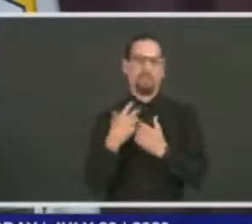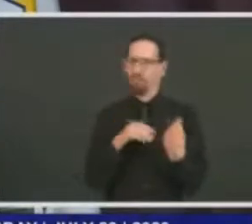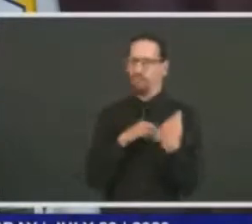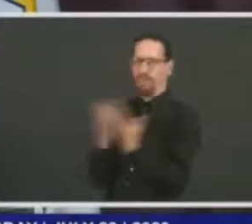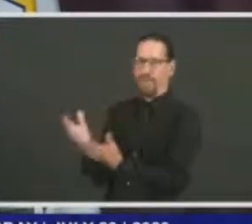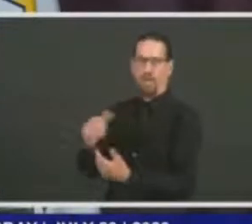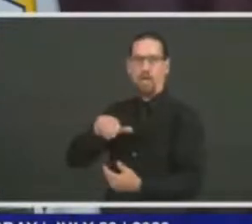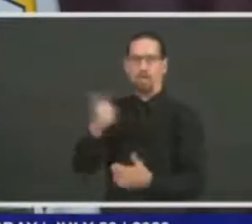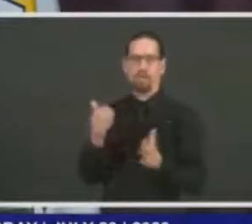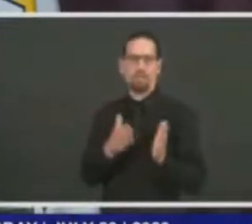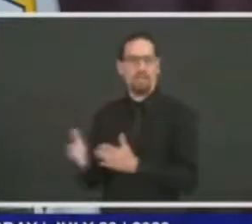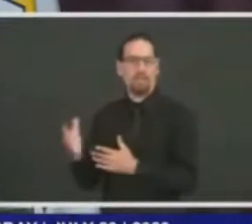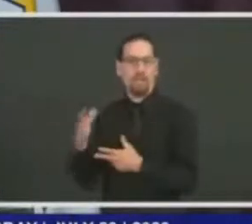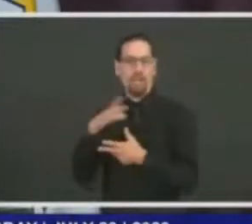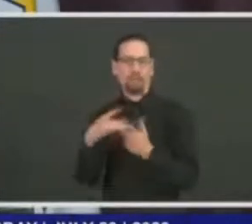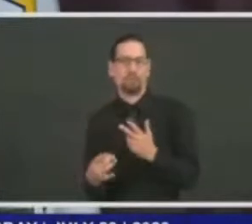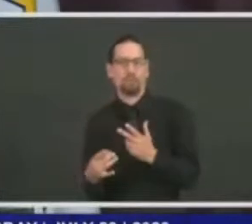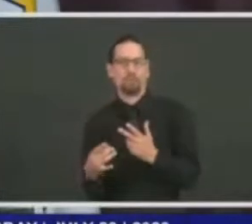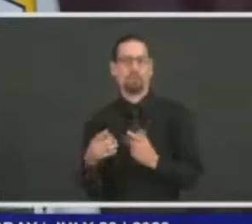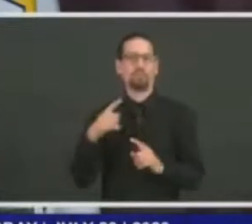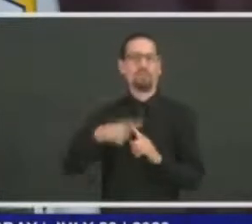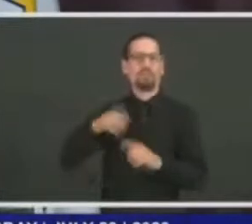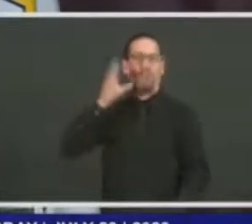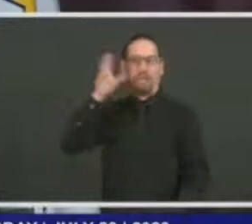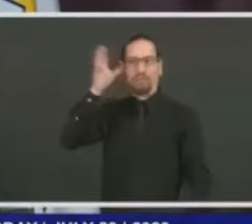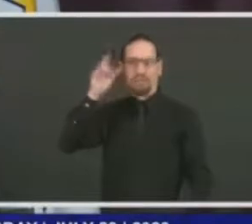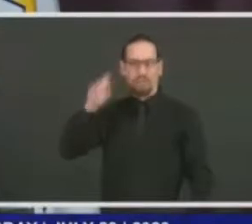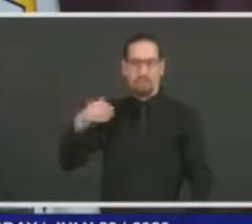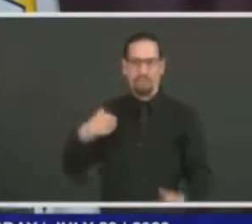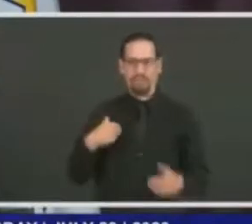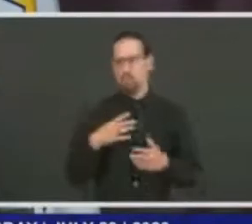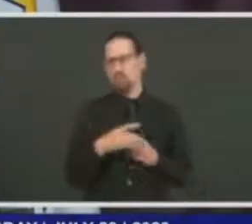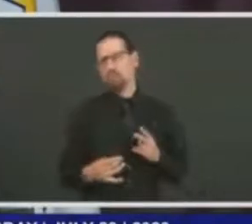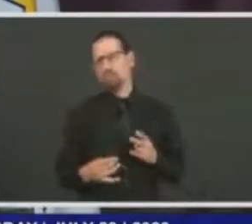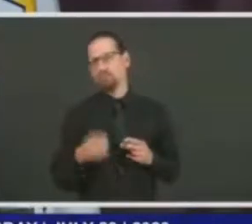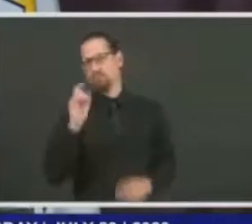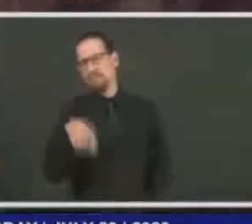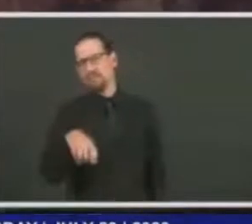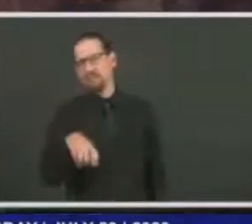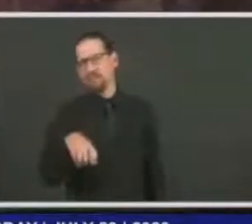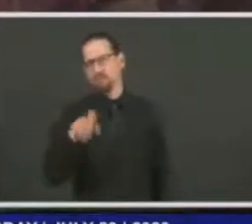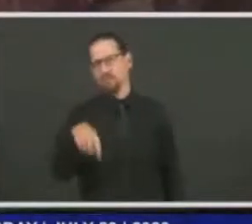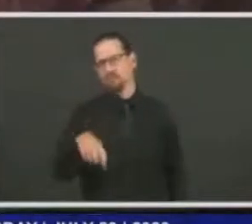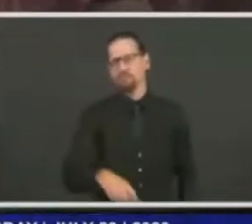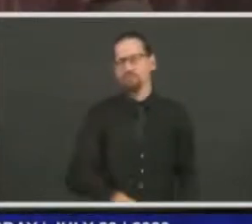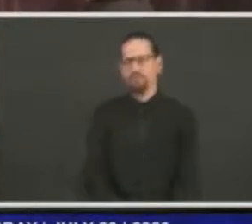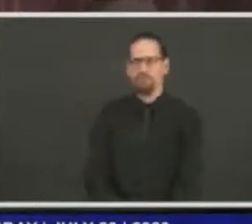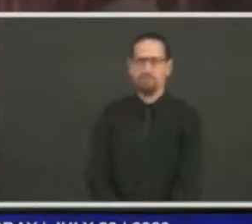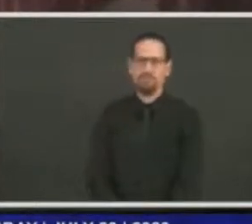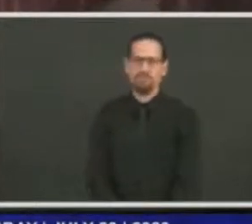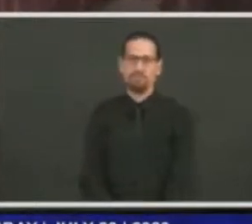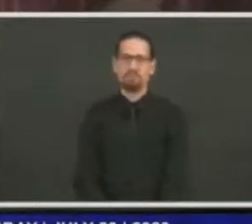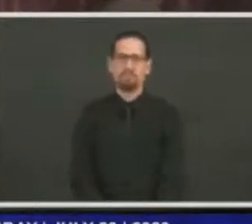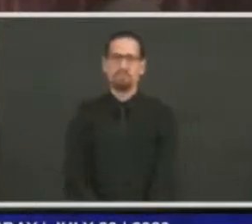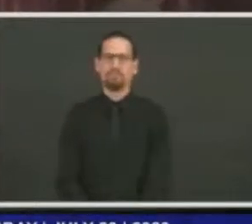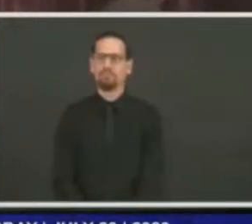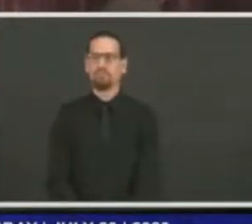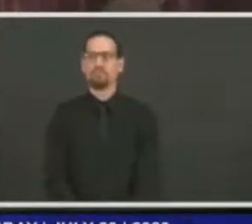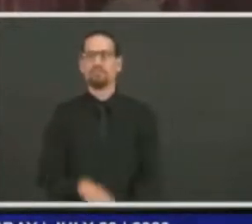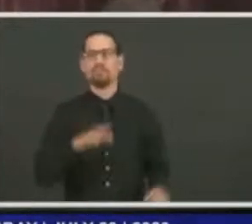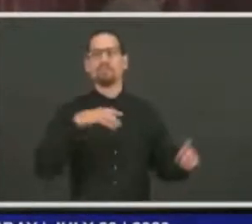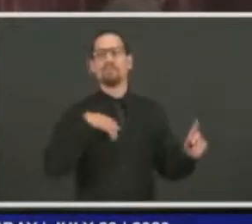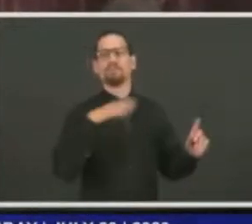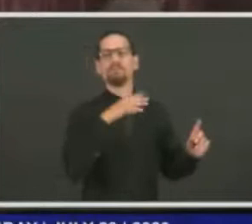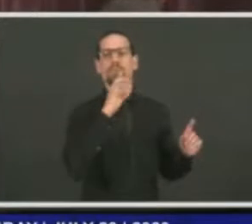and get comfortable, I would say yes. Based on the metrics that you released today, if Friday wasn't